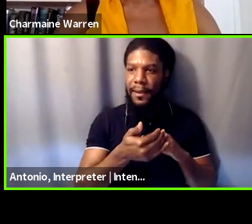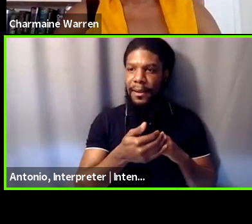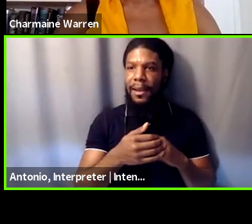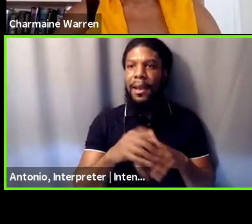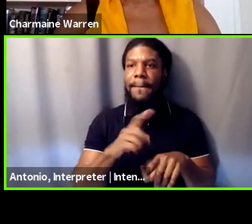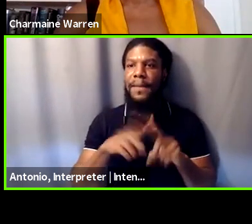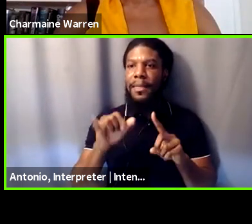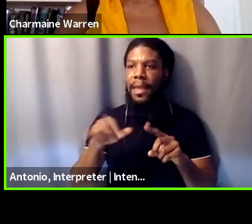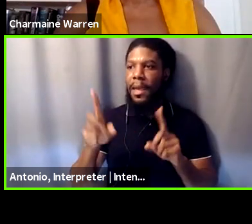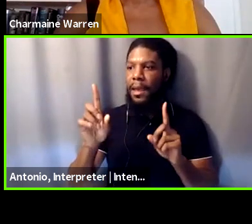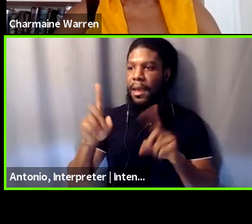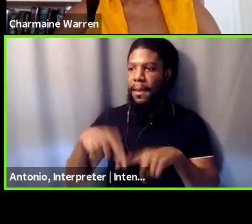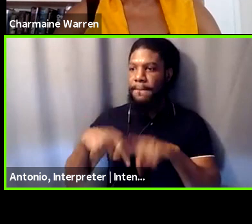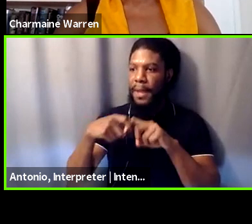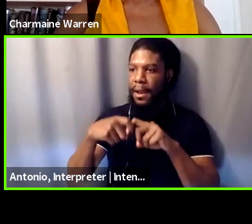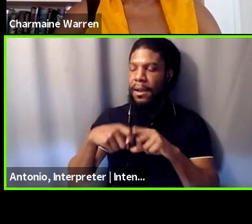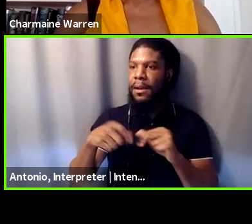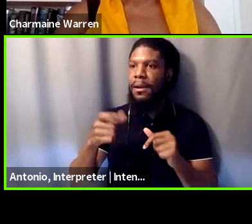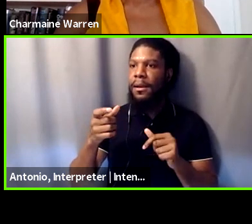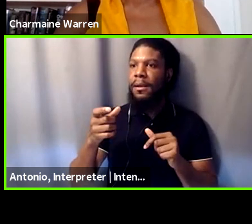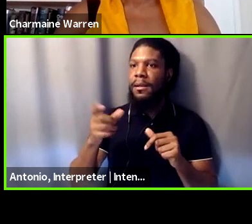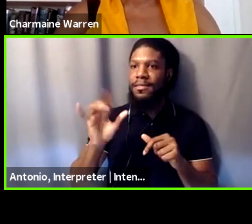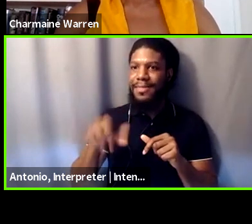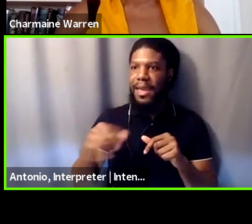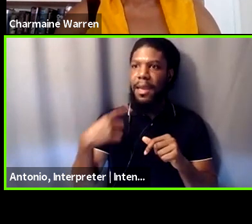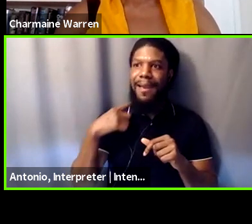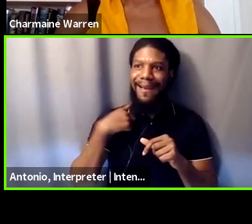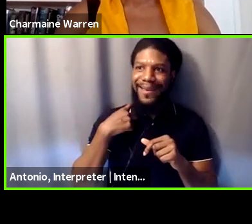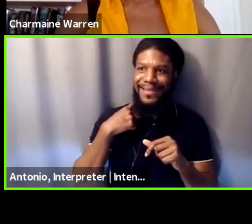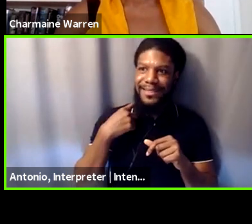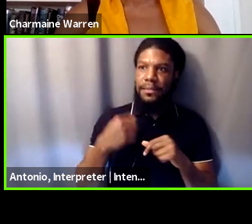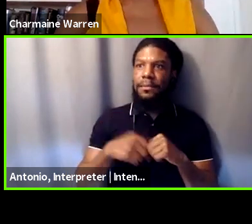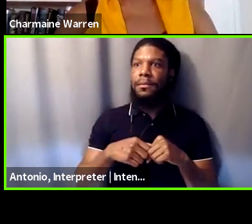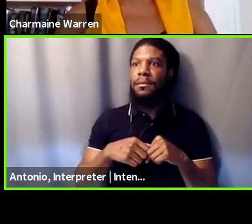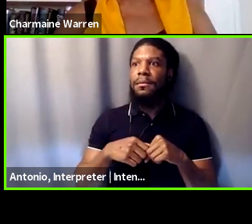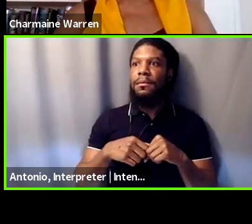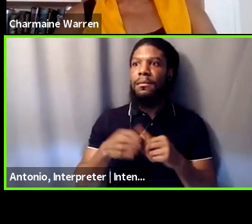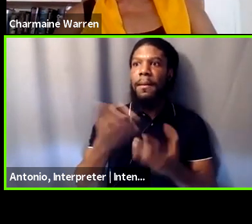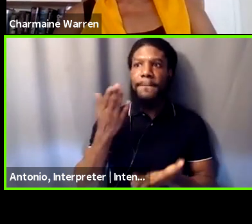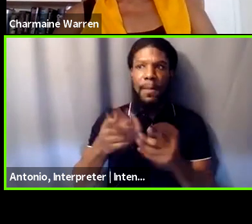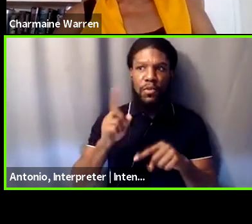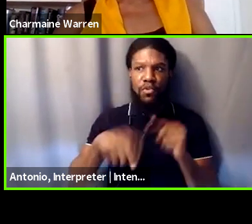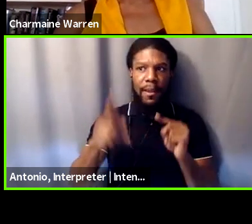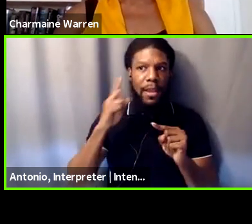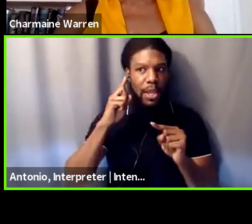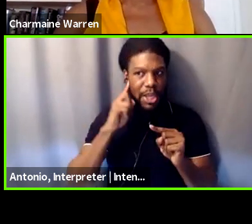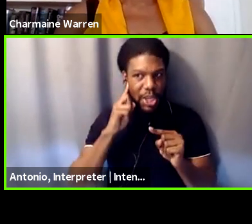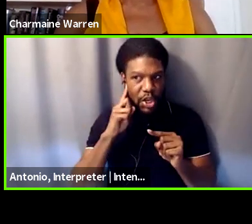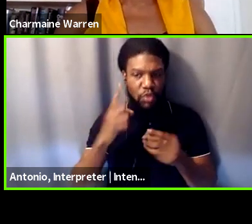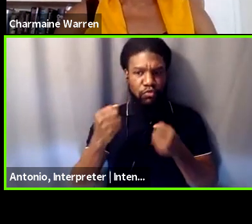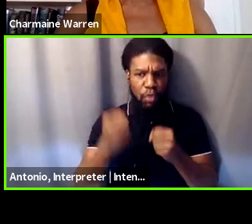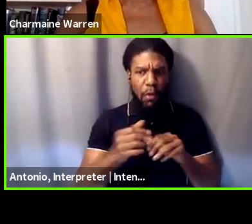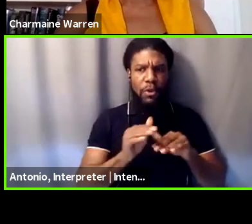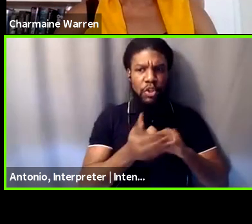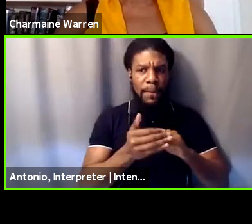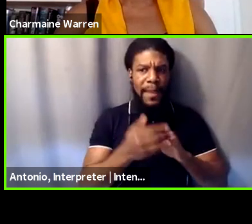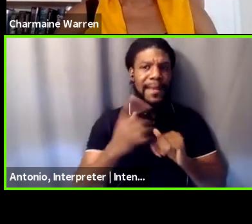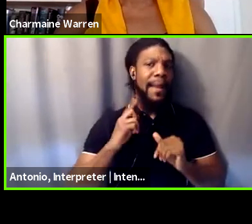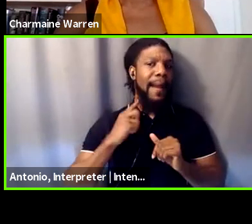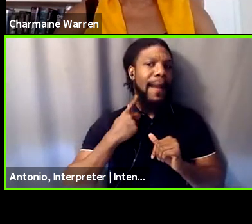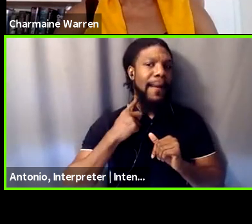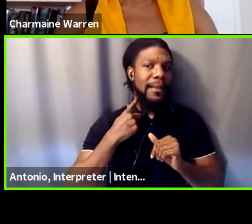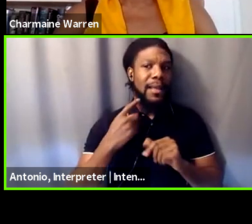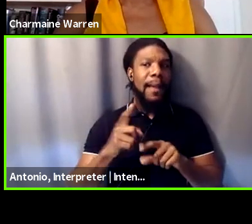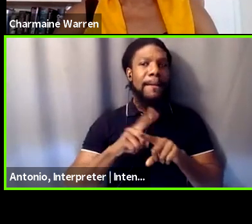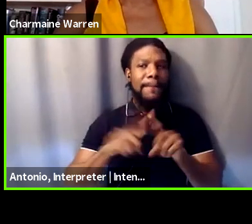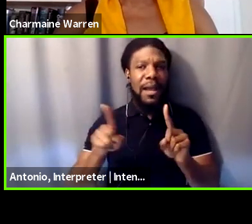immediately visible, also hearable, that I usually just do the same thing instead of